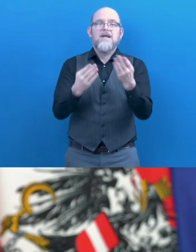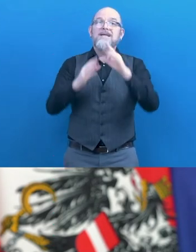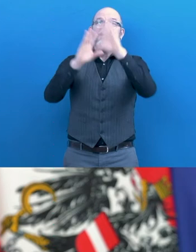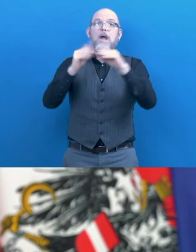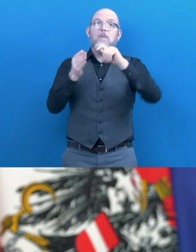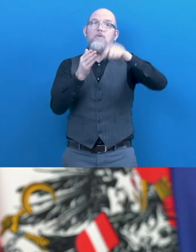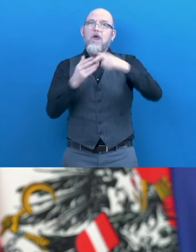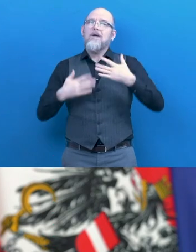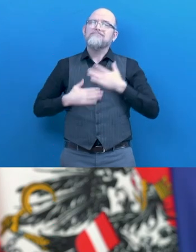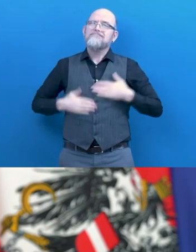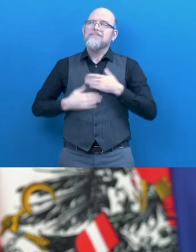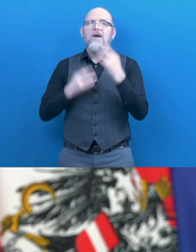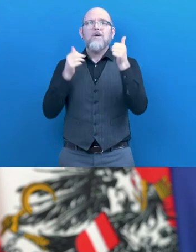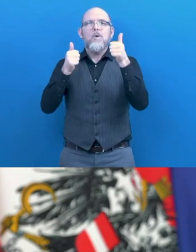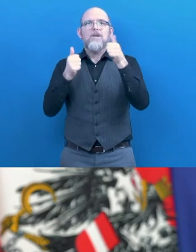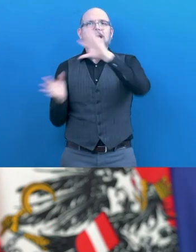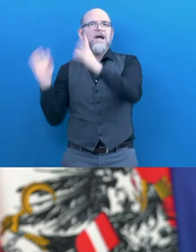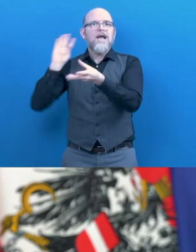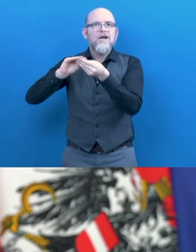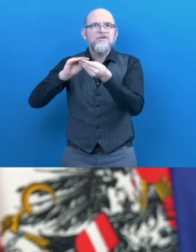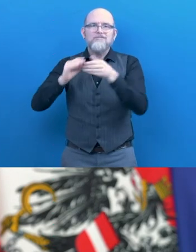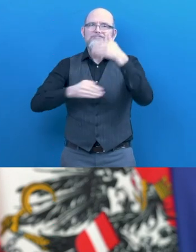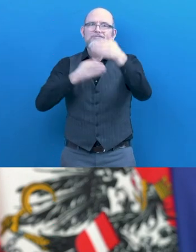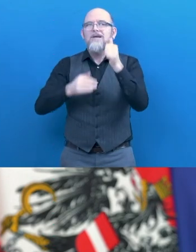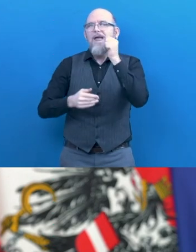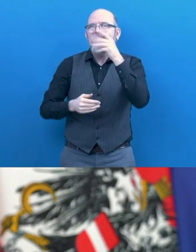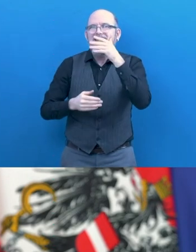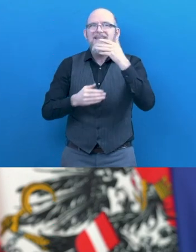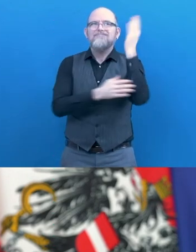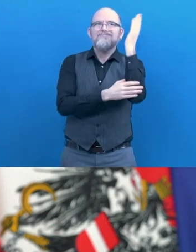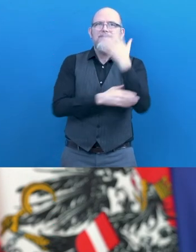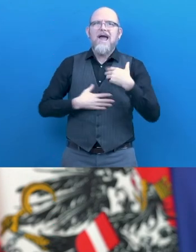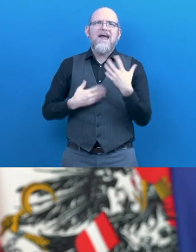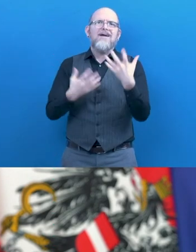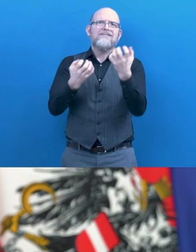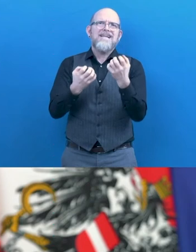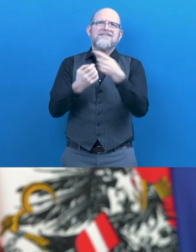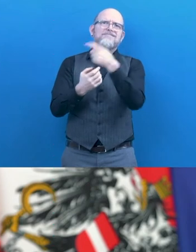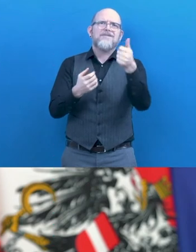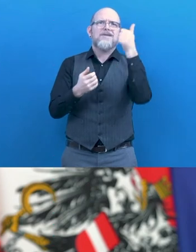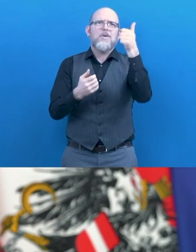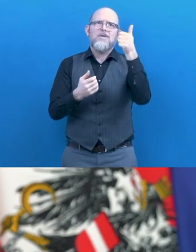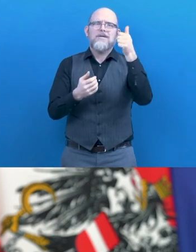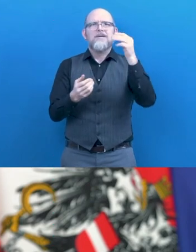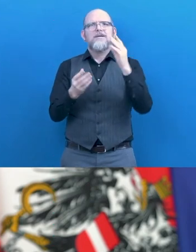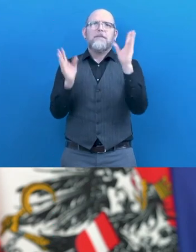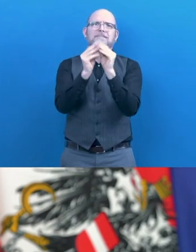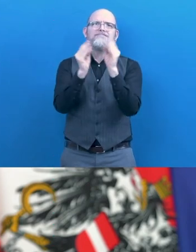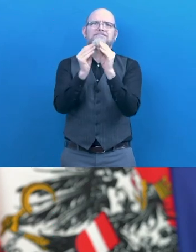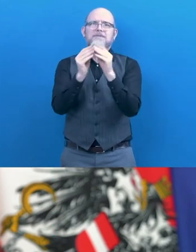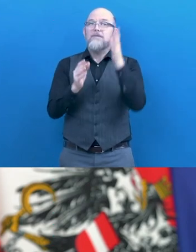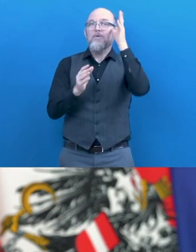findings and ongoing projects during the upcoming sessions. And I wish all of us a successful and